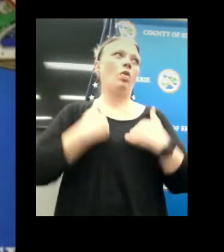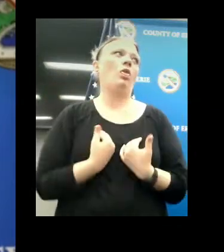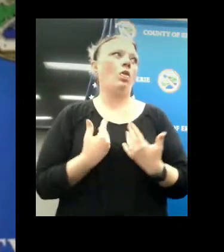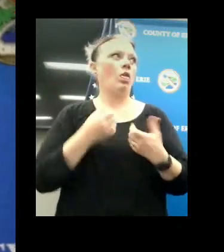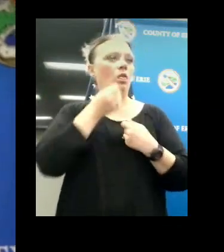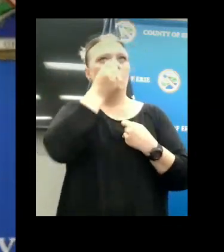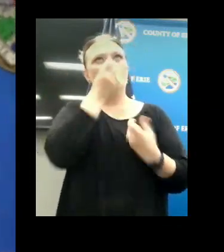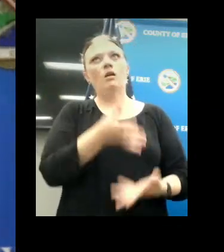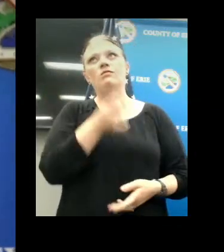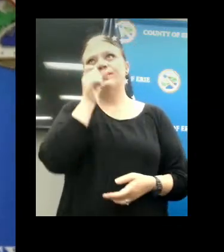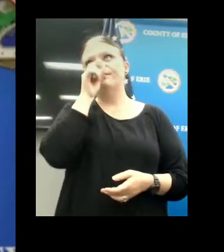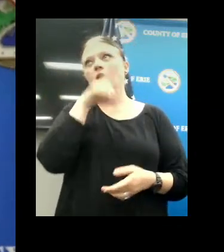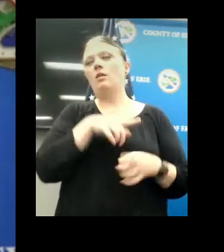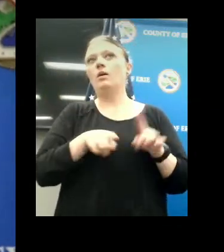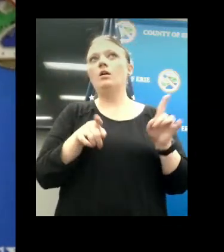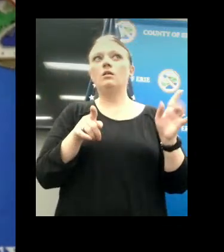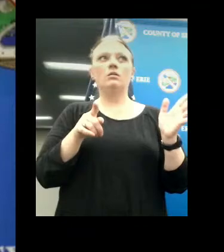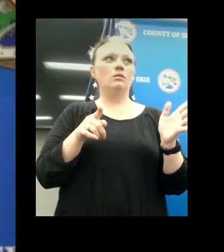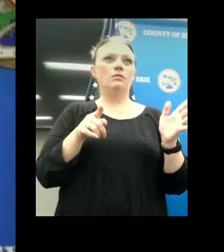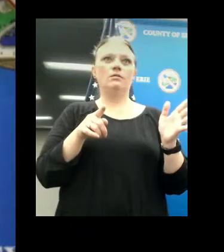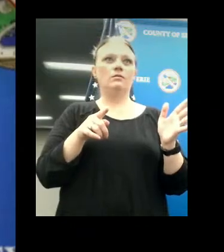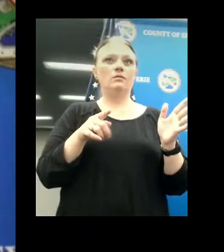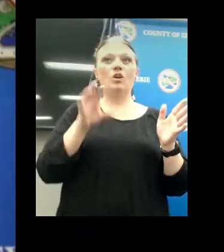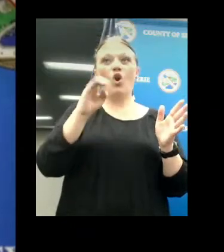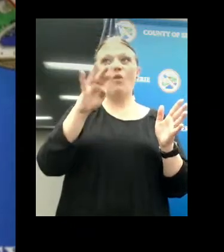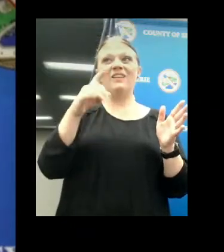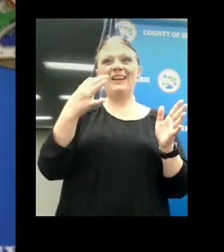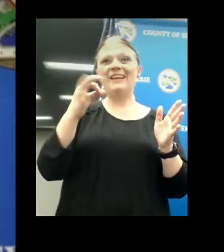but however, COVID-19 is not getting fatigued.